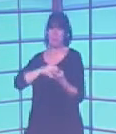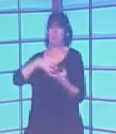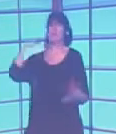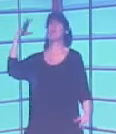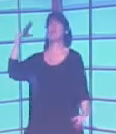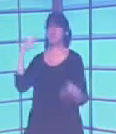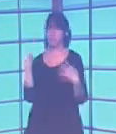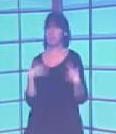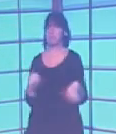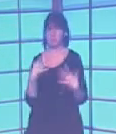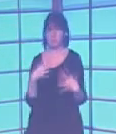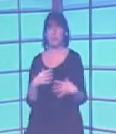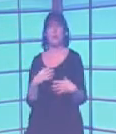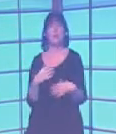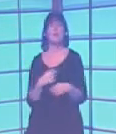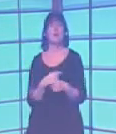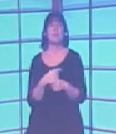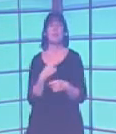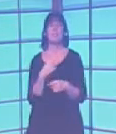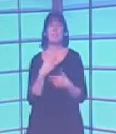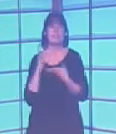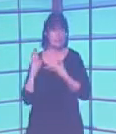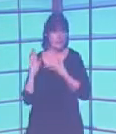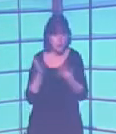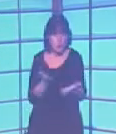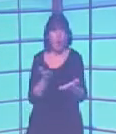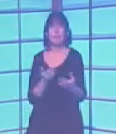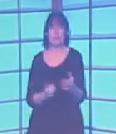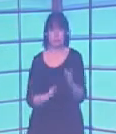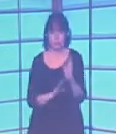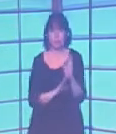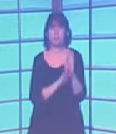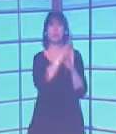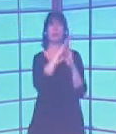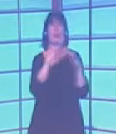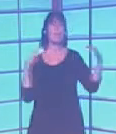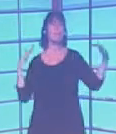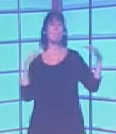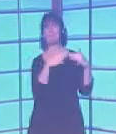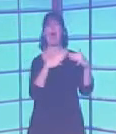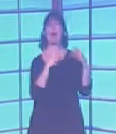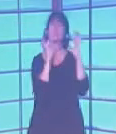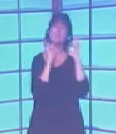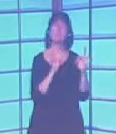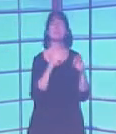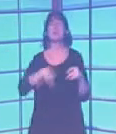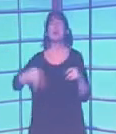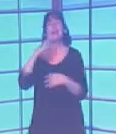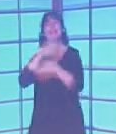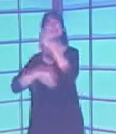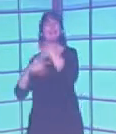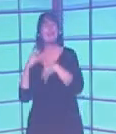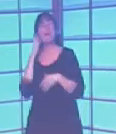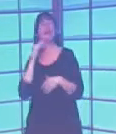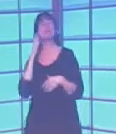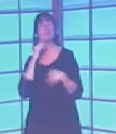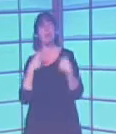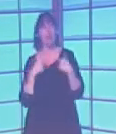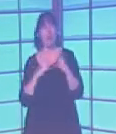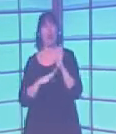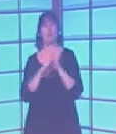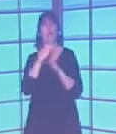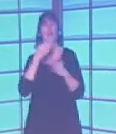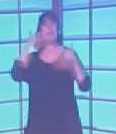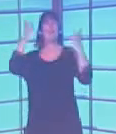stakeholders. These services have helped improve the matchday experience for many disabled fans by addressing key issues